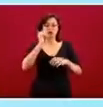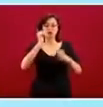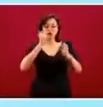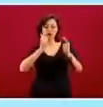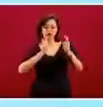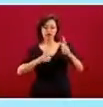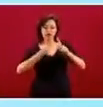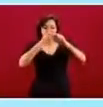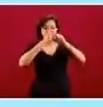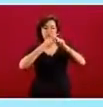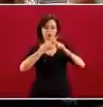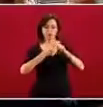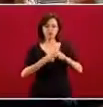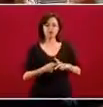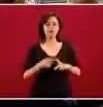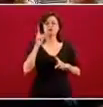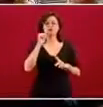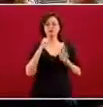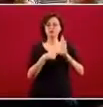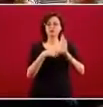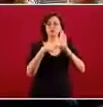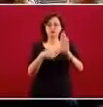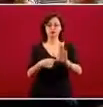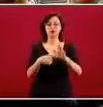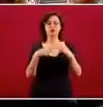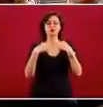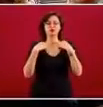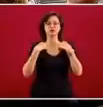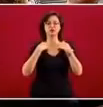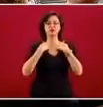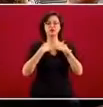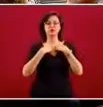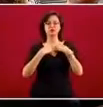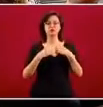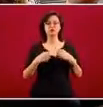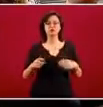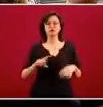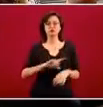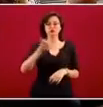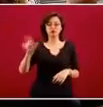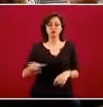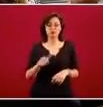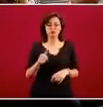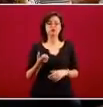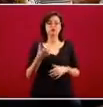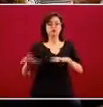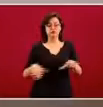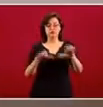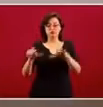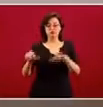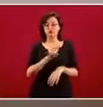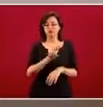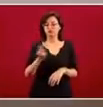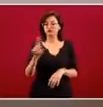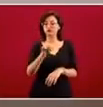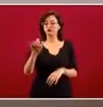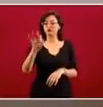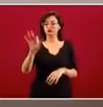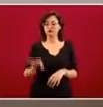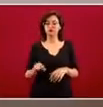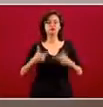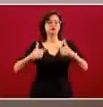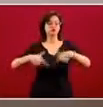And we can present that information to you tomorrow. And once a new platform is